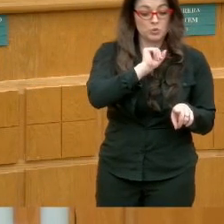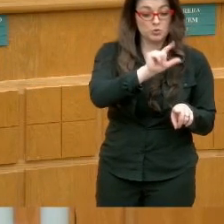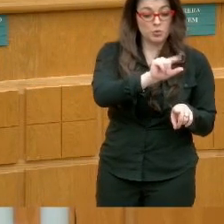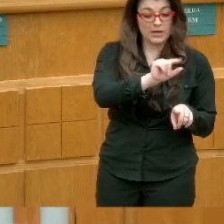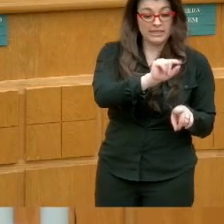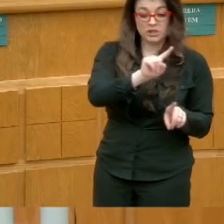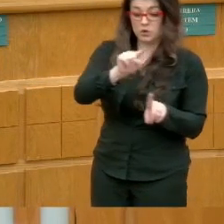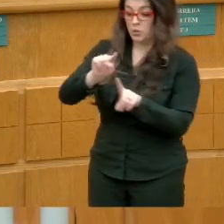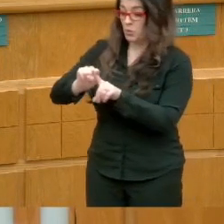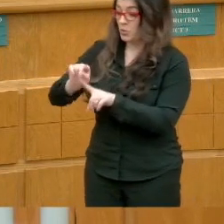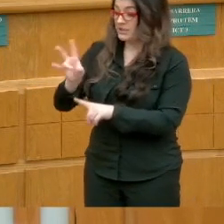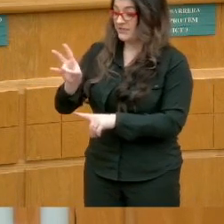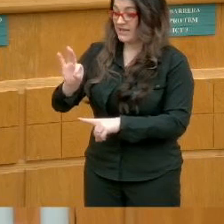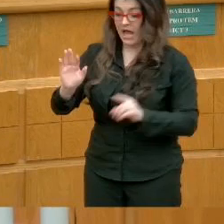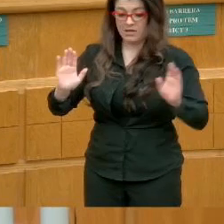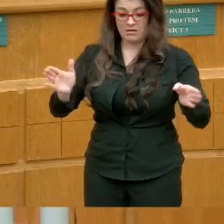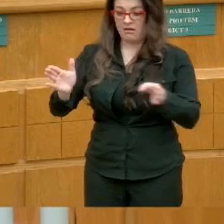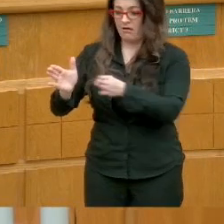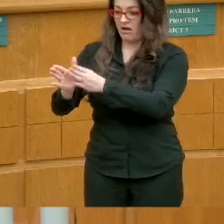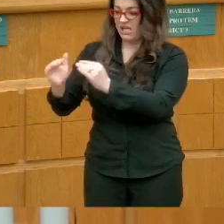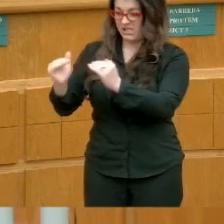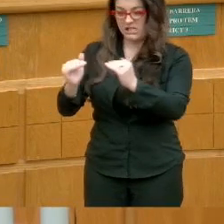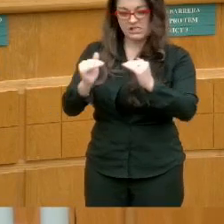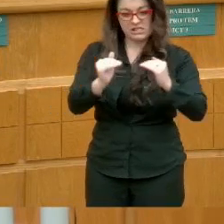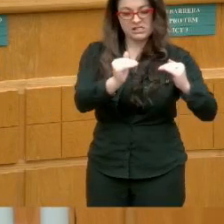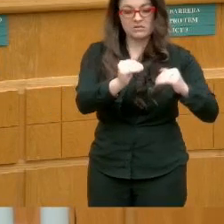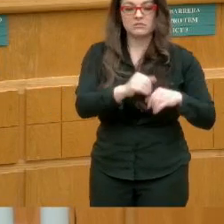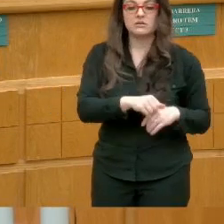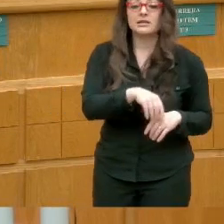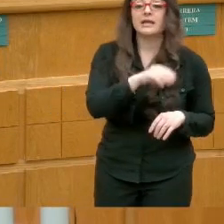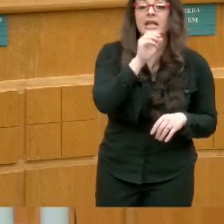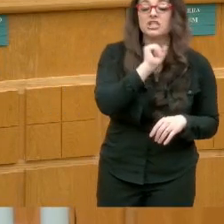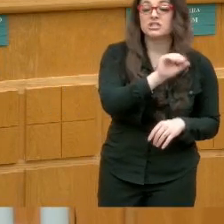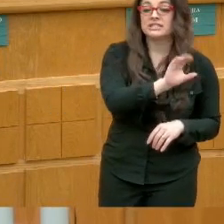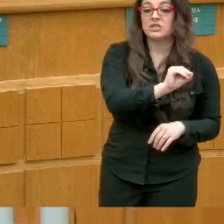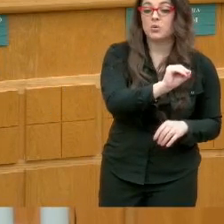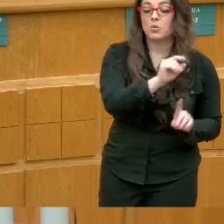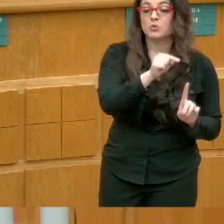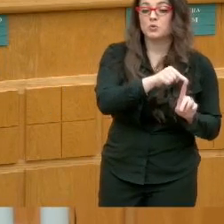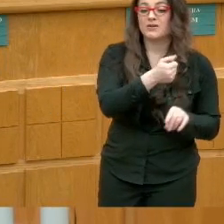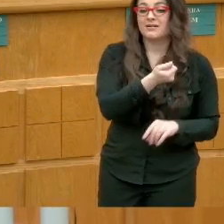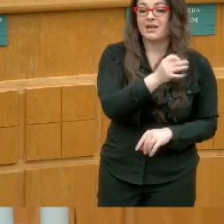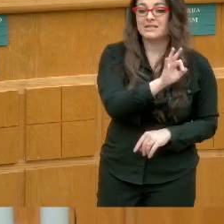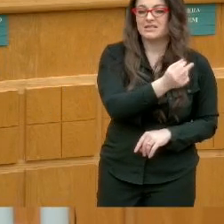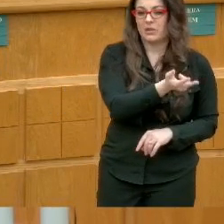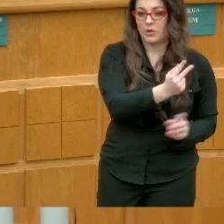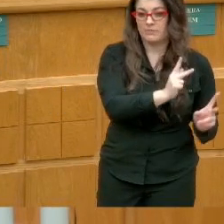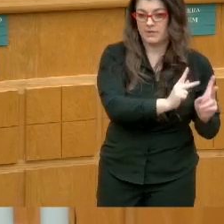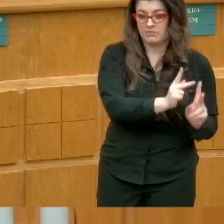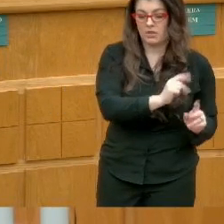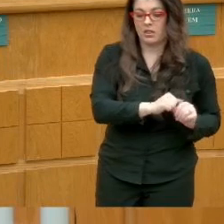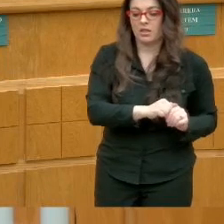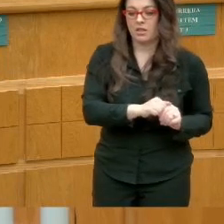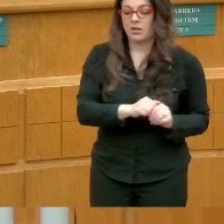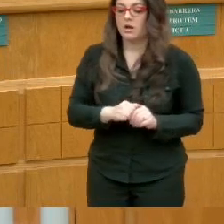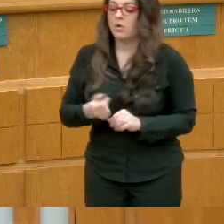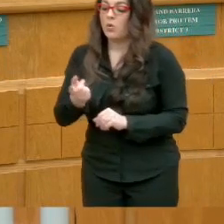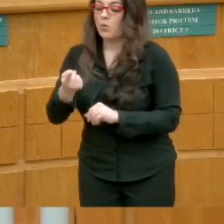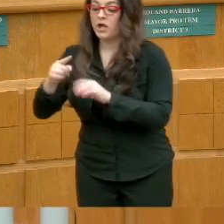And there's 3 in the age bracket of 0 to 19 years of age, and we have 1 in the 80 to 89